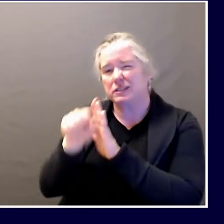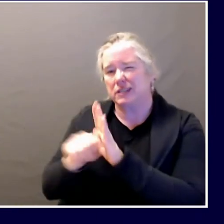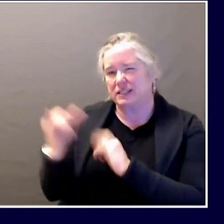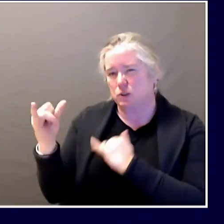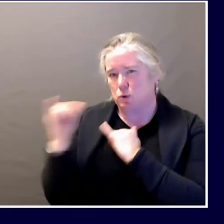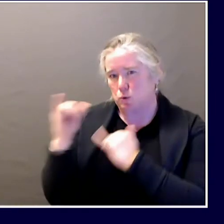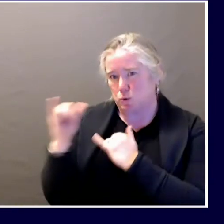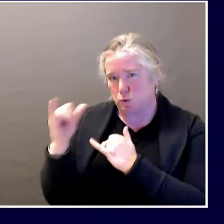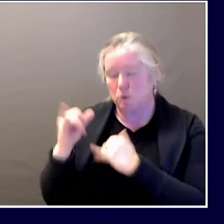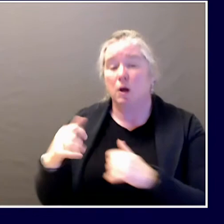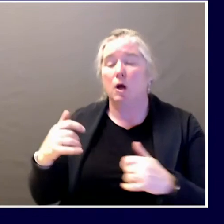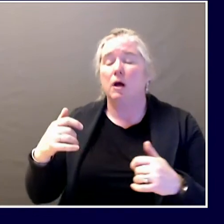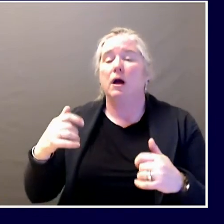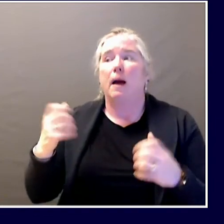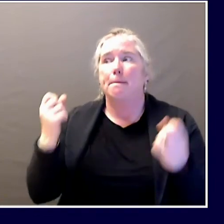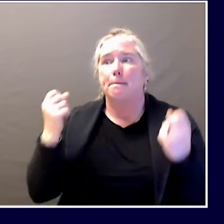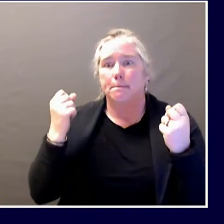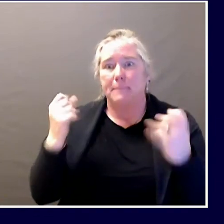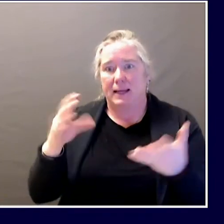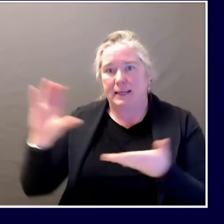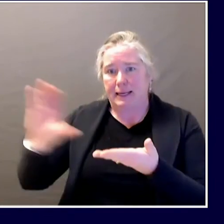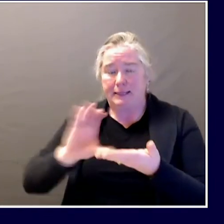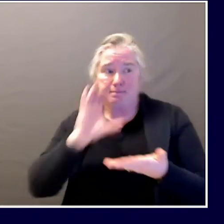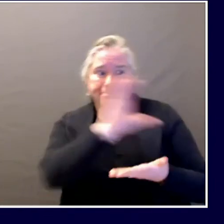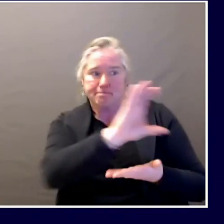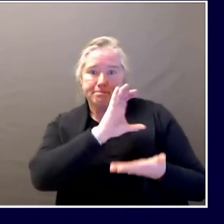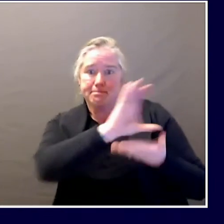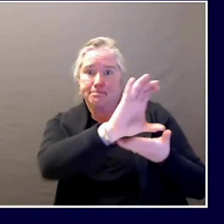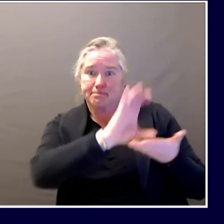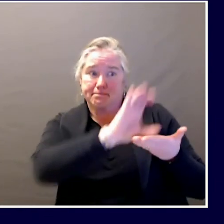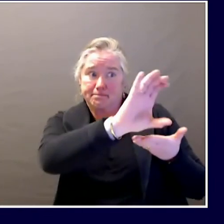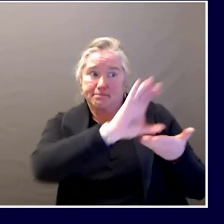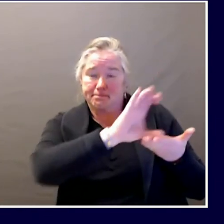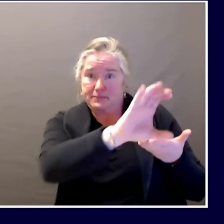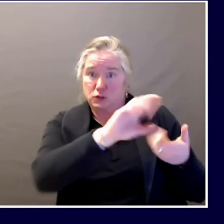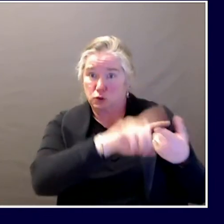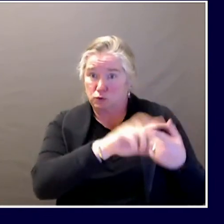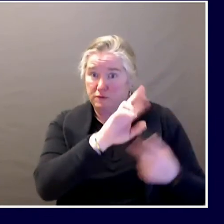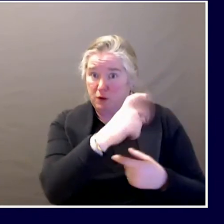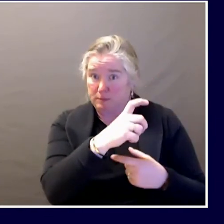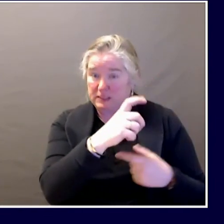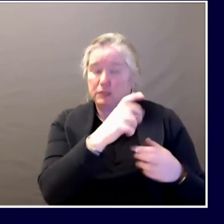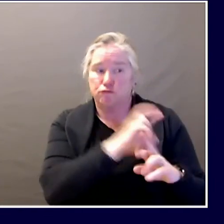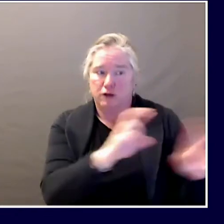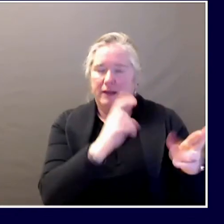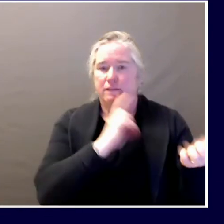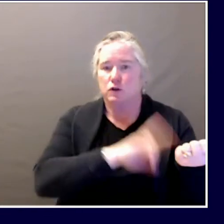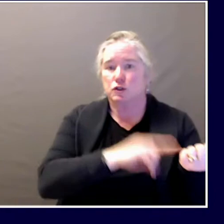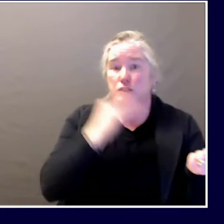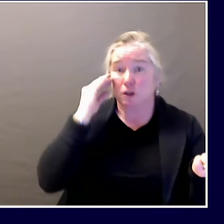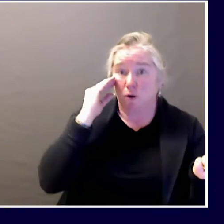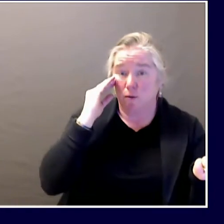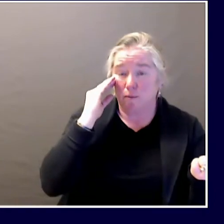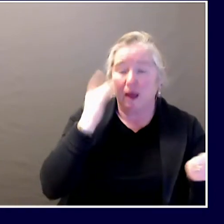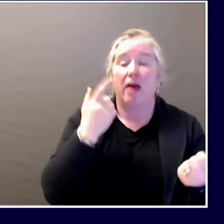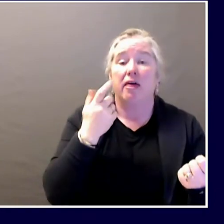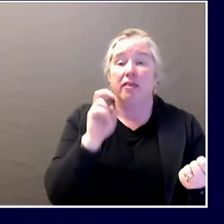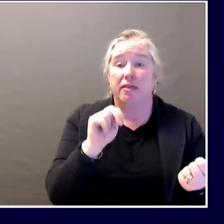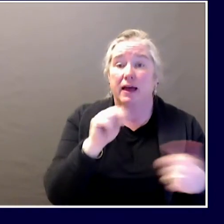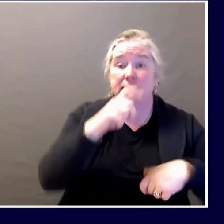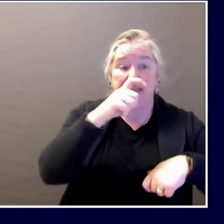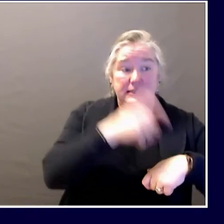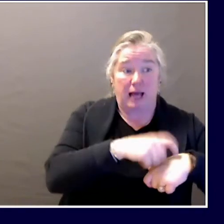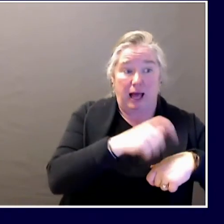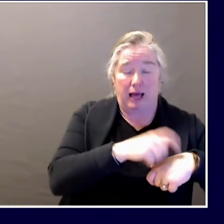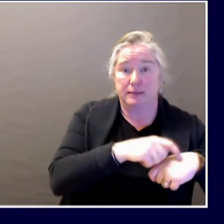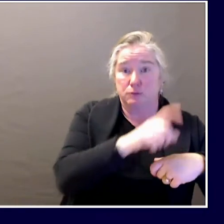allocated to that program based on initial projections from the CDC. But when it came time to vaccinating, not all of those doses